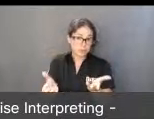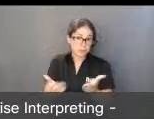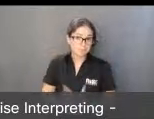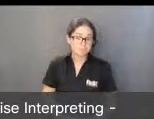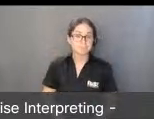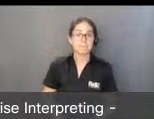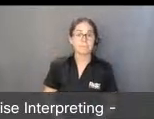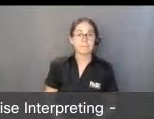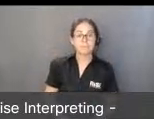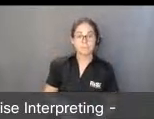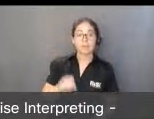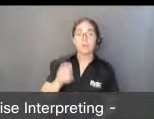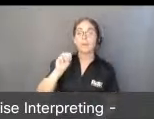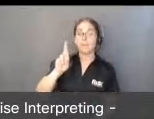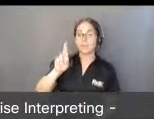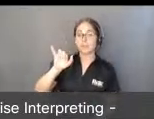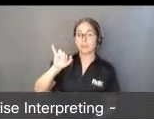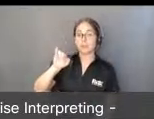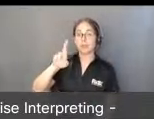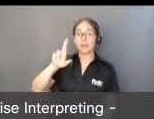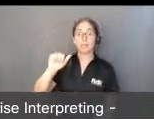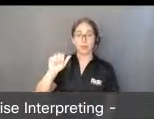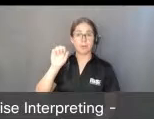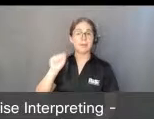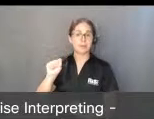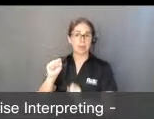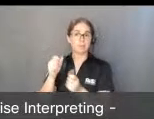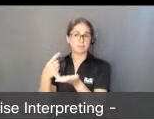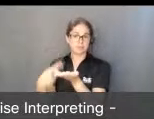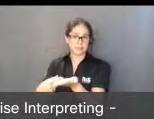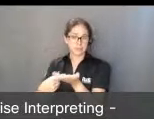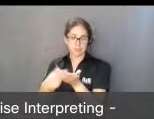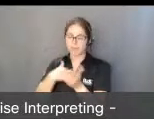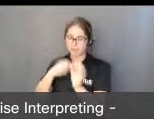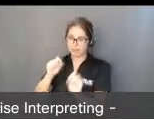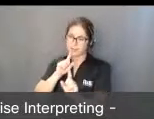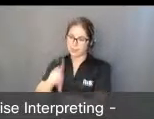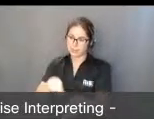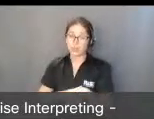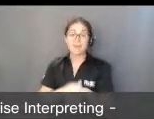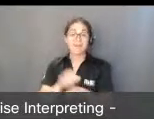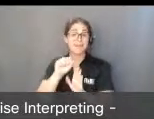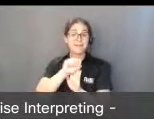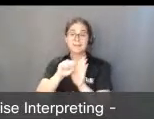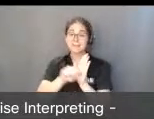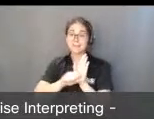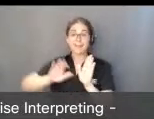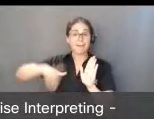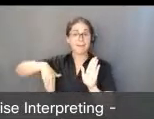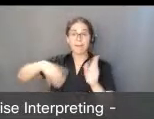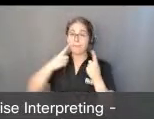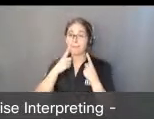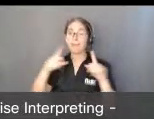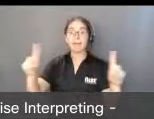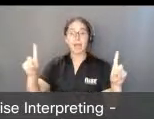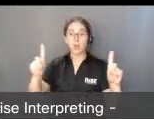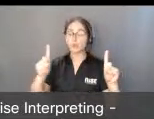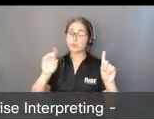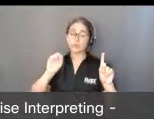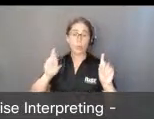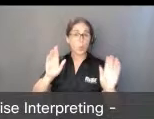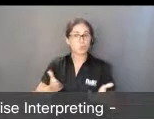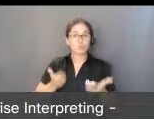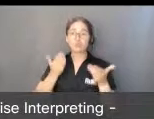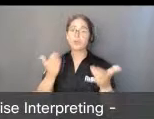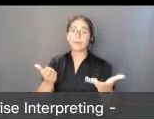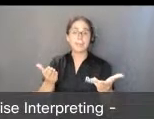Mr. Ibarra can address that. The state has not put out any recommendations or said anything specific with regard